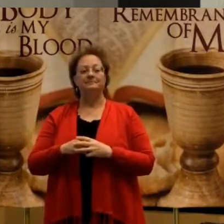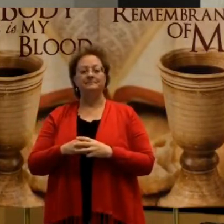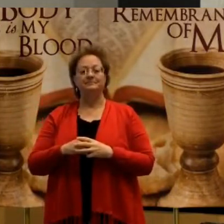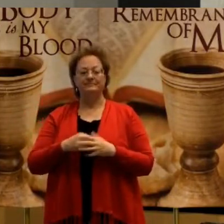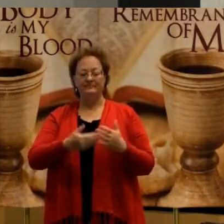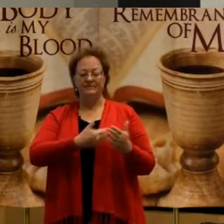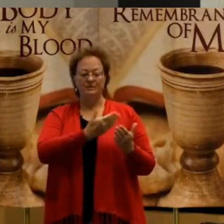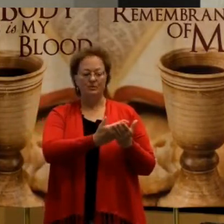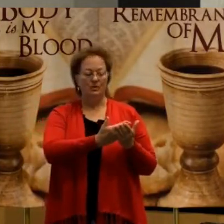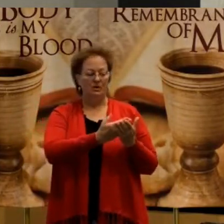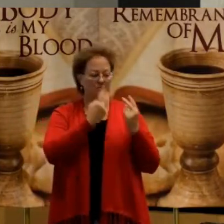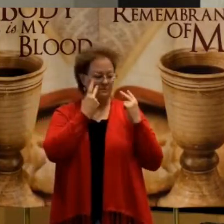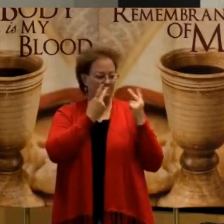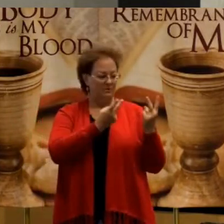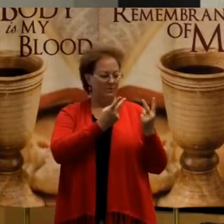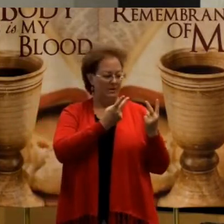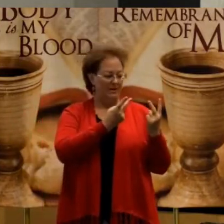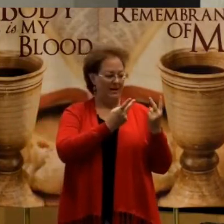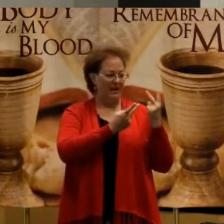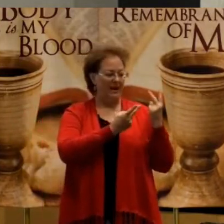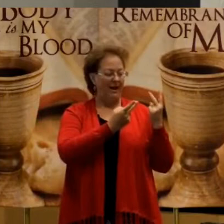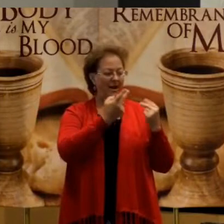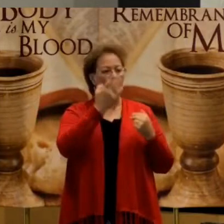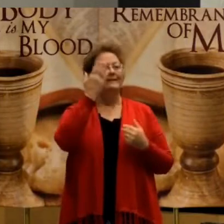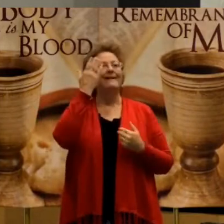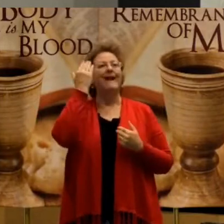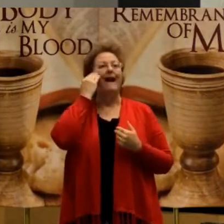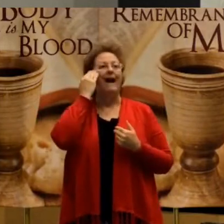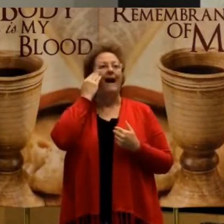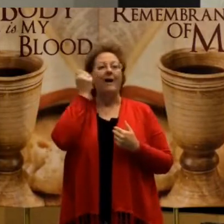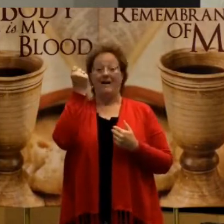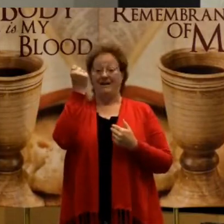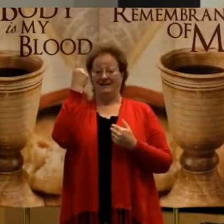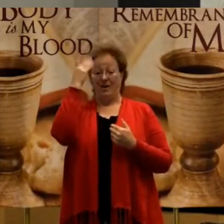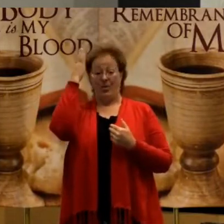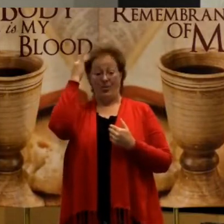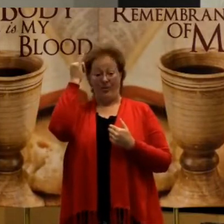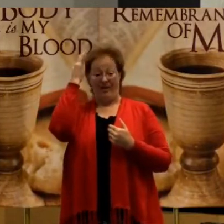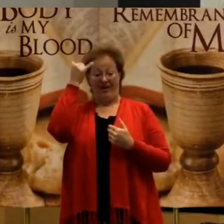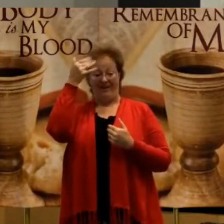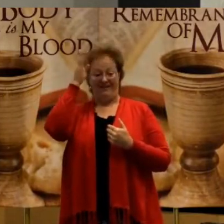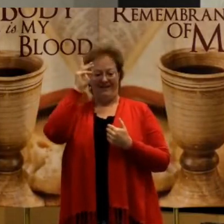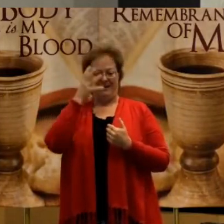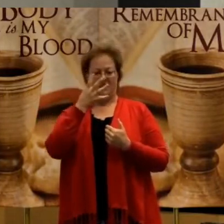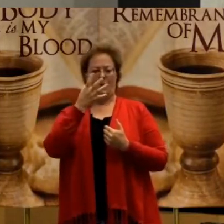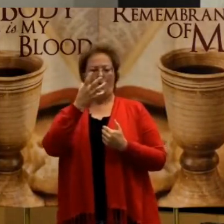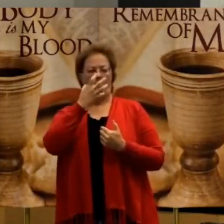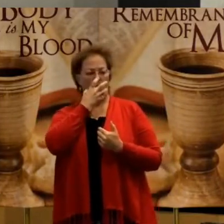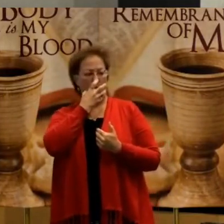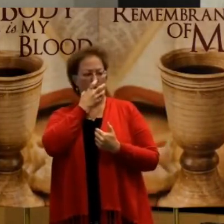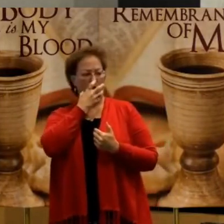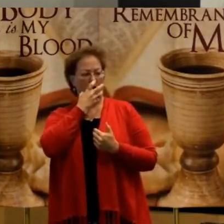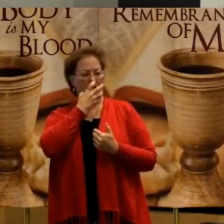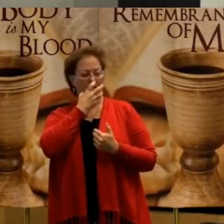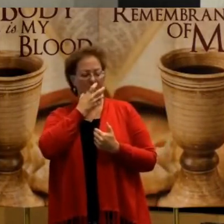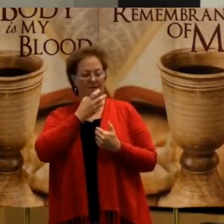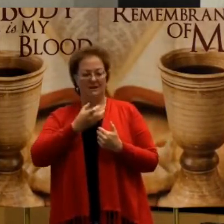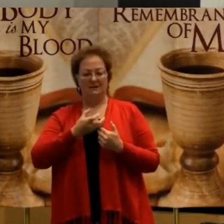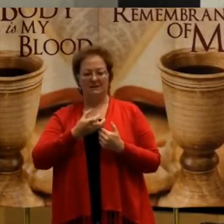of the mountain, he saw why God was so angry with the Israelites. Moses took those stone